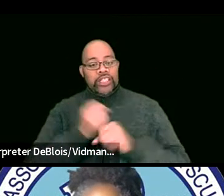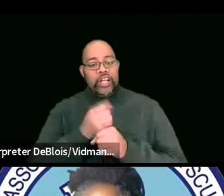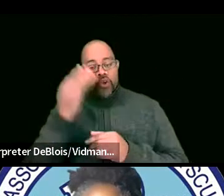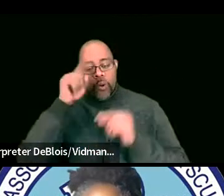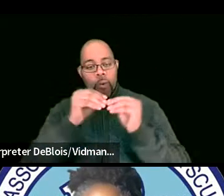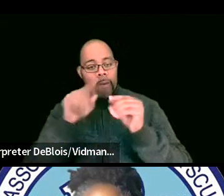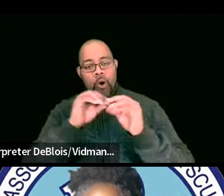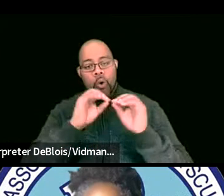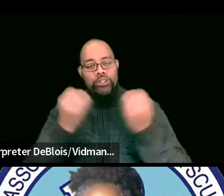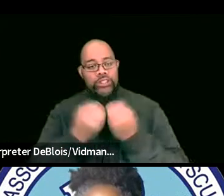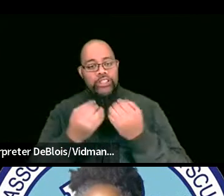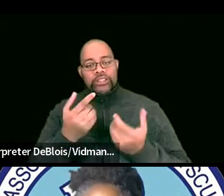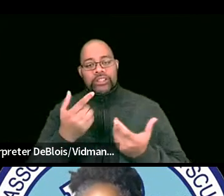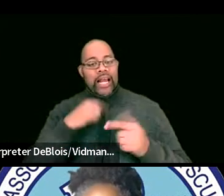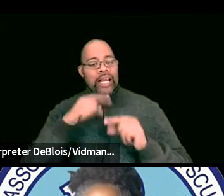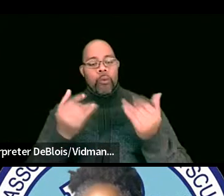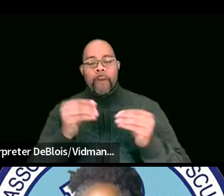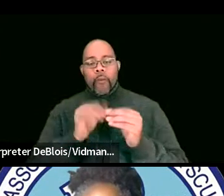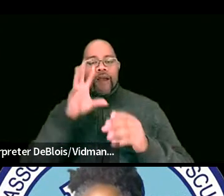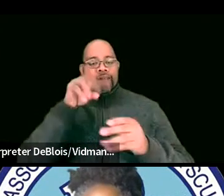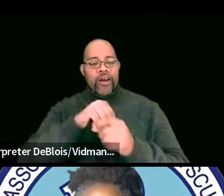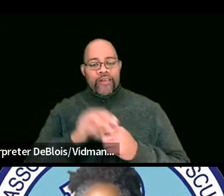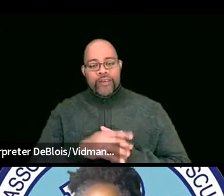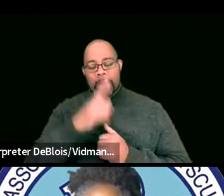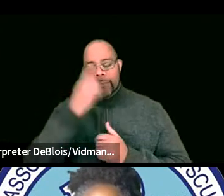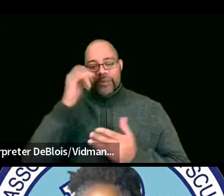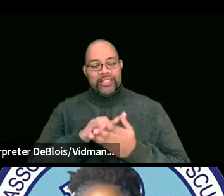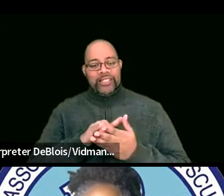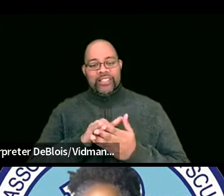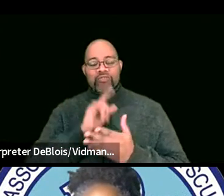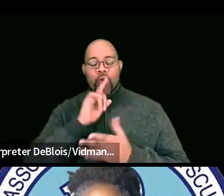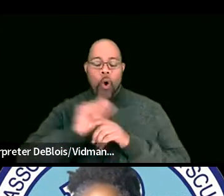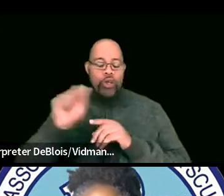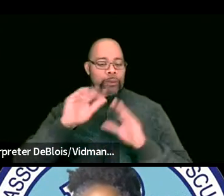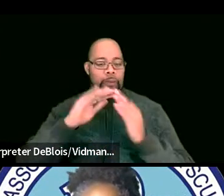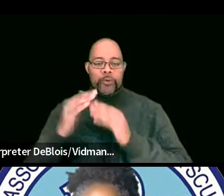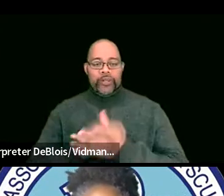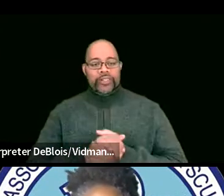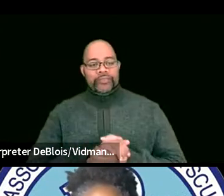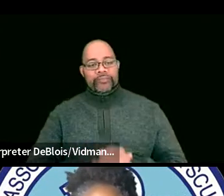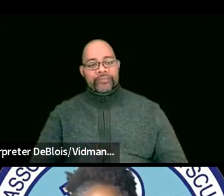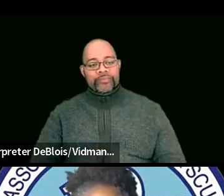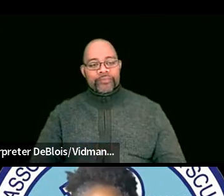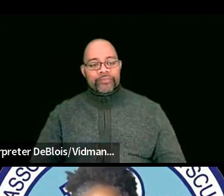about more organizations, I can't wait to be more involved because it's an awesome community.